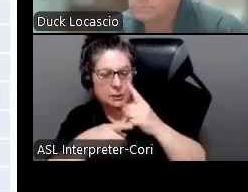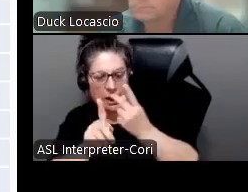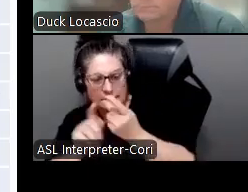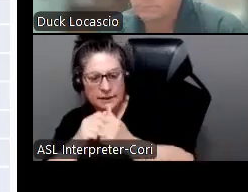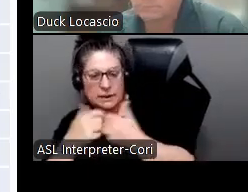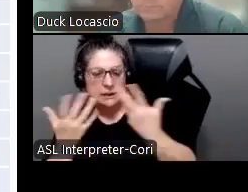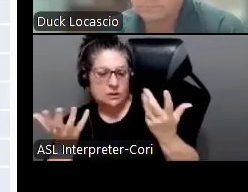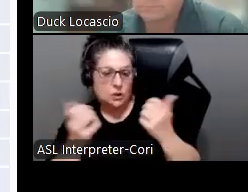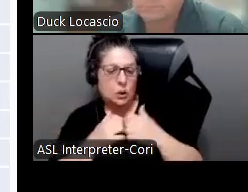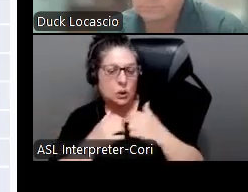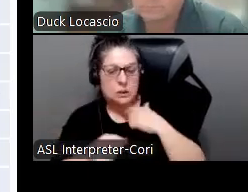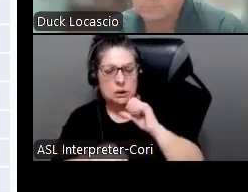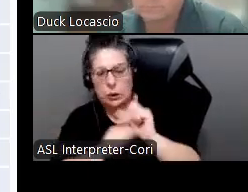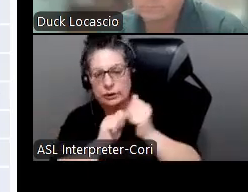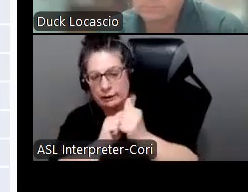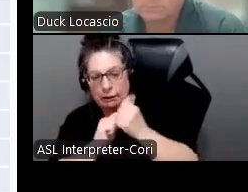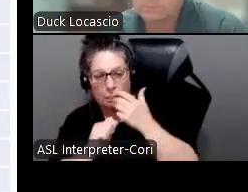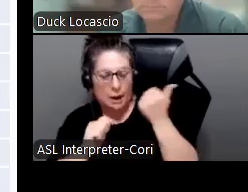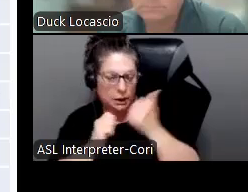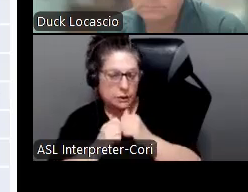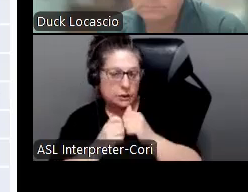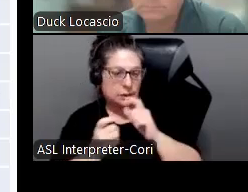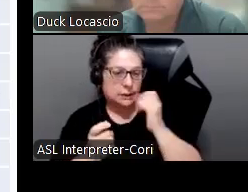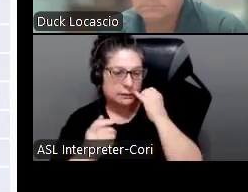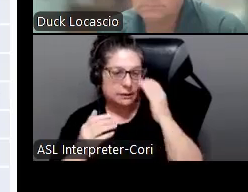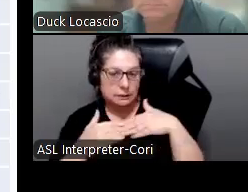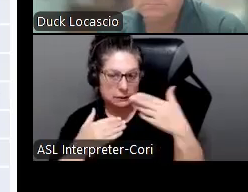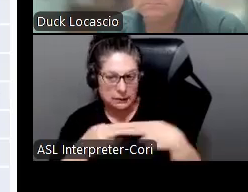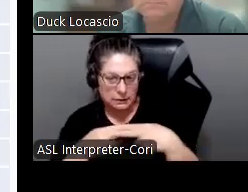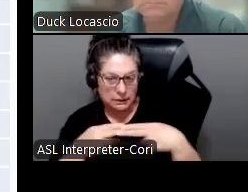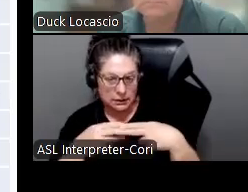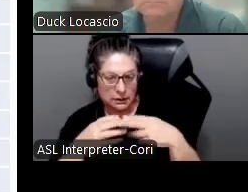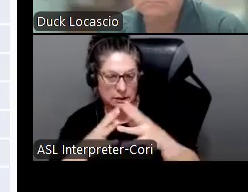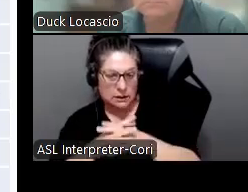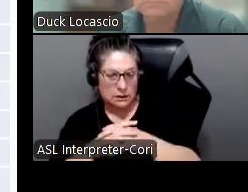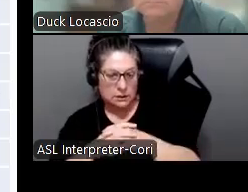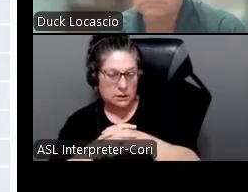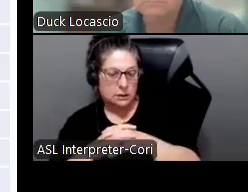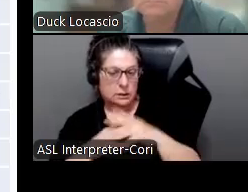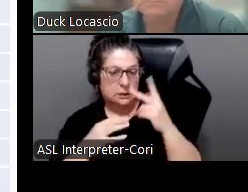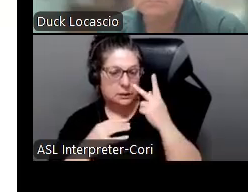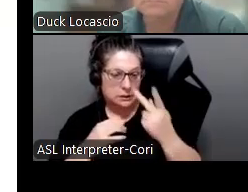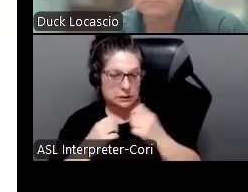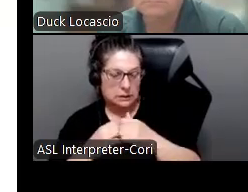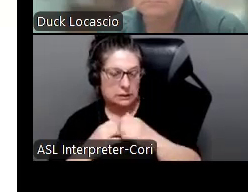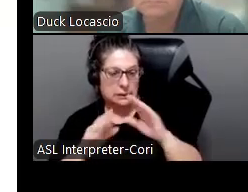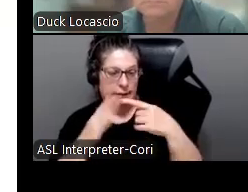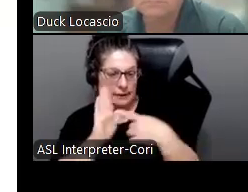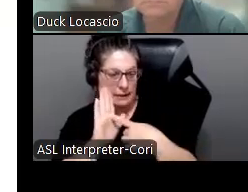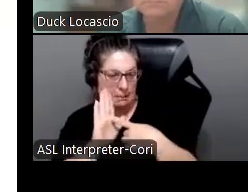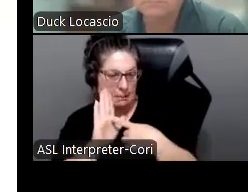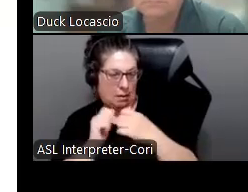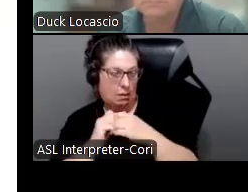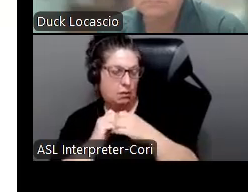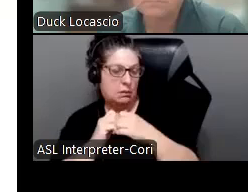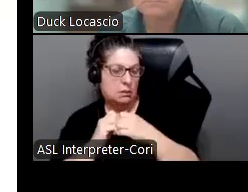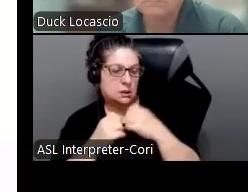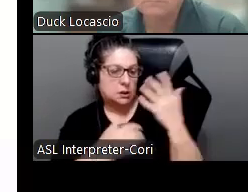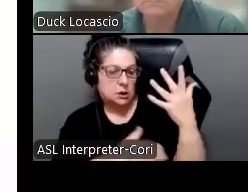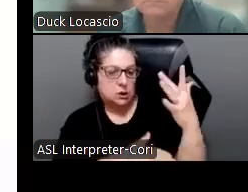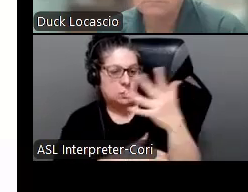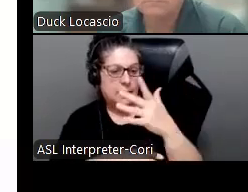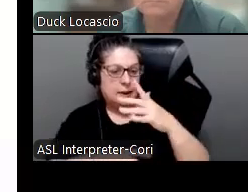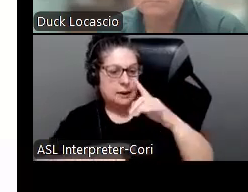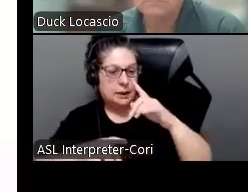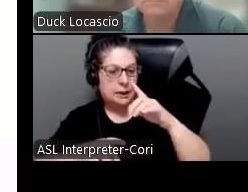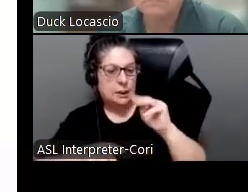so it worked together better. And if you go on to the next slide, we give an example of creating these